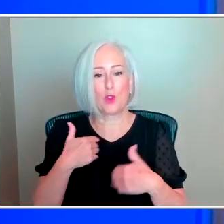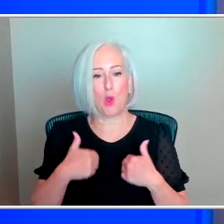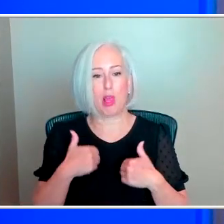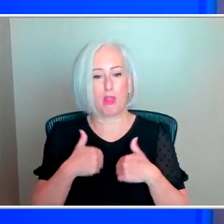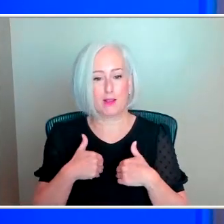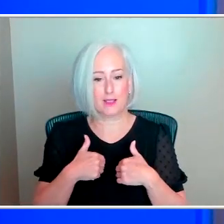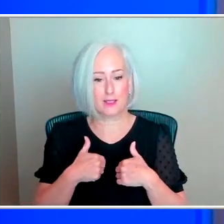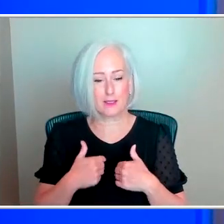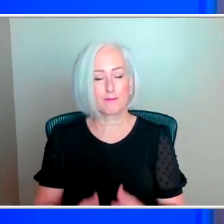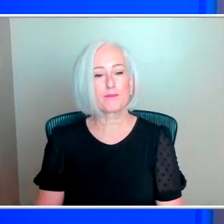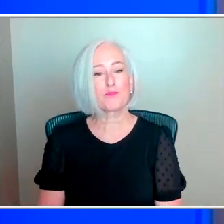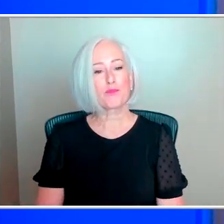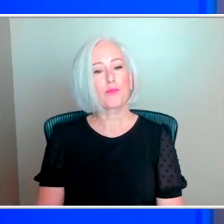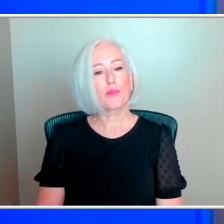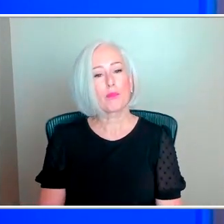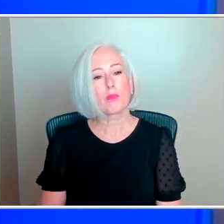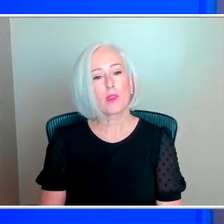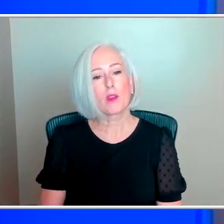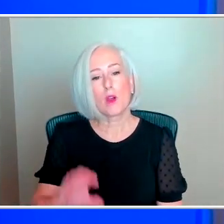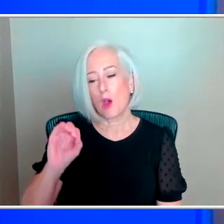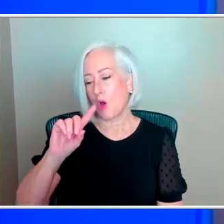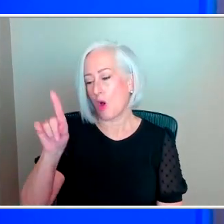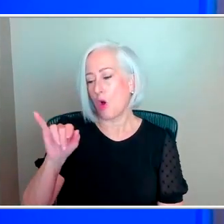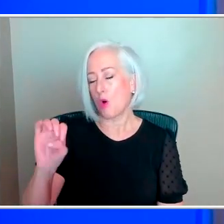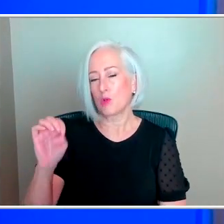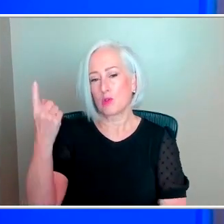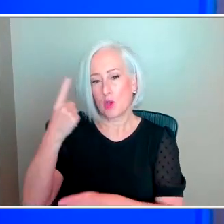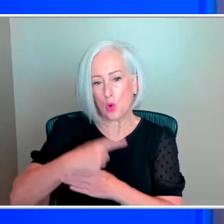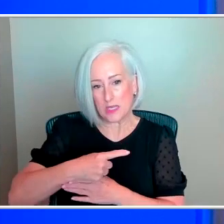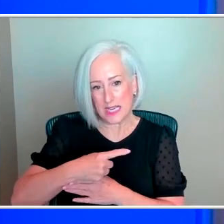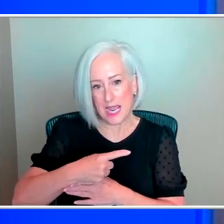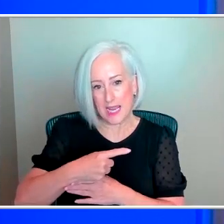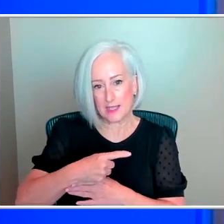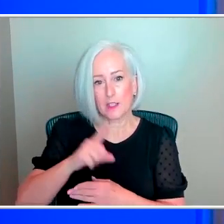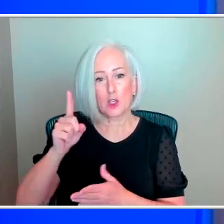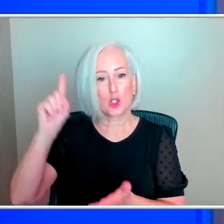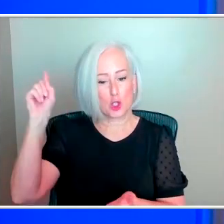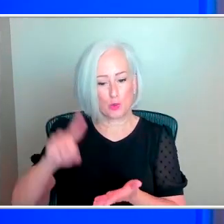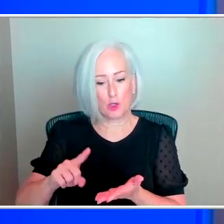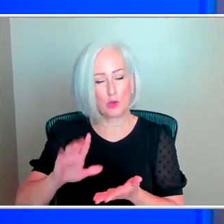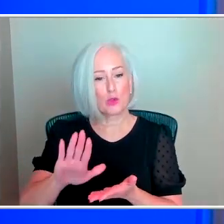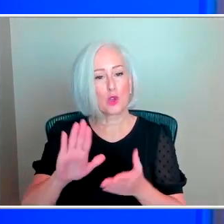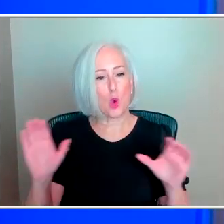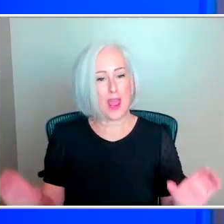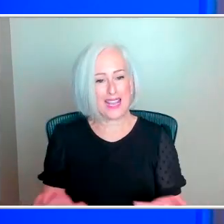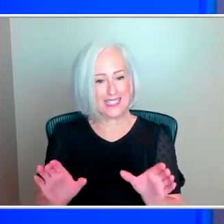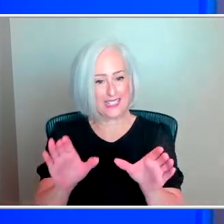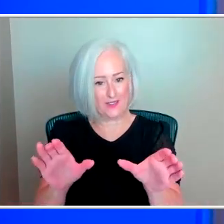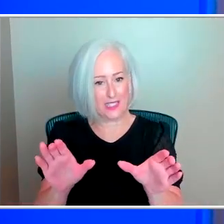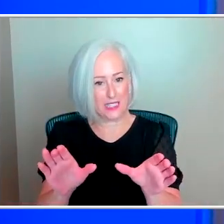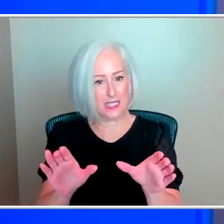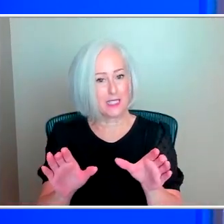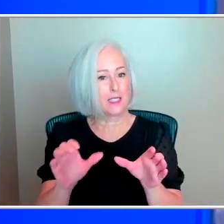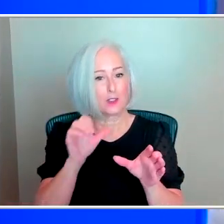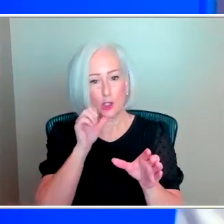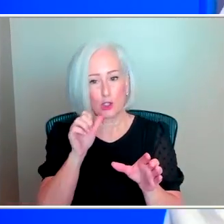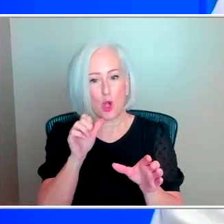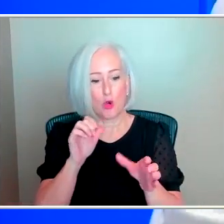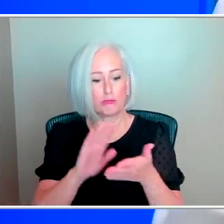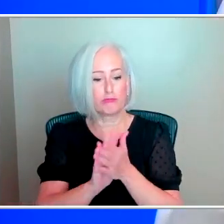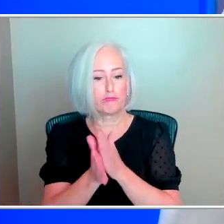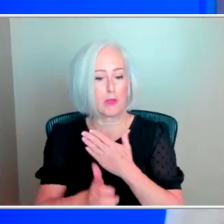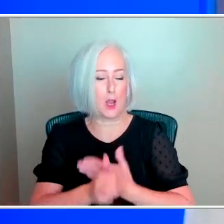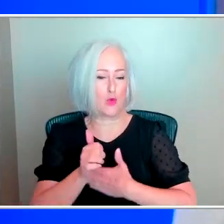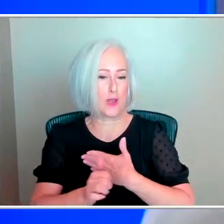if ozone days and this and that, you should cut down your activities so that you don't put yourself at greater risk. Because